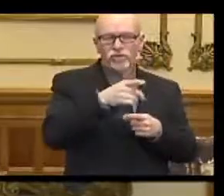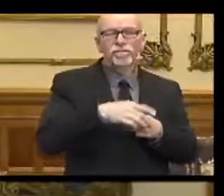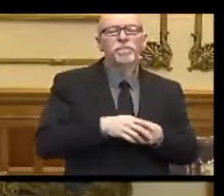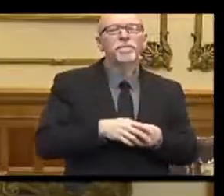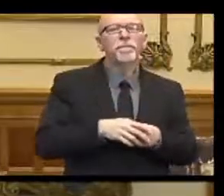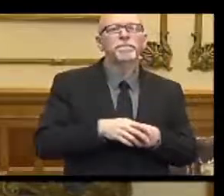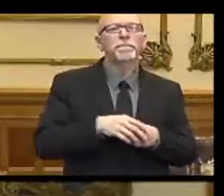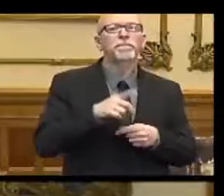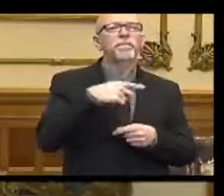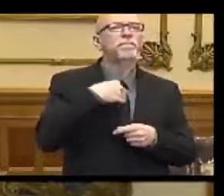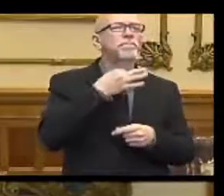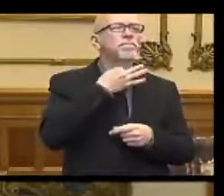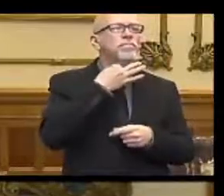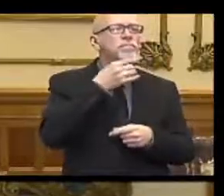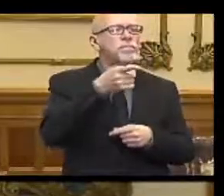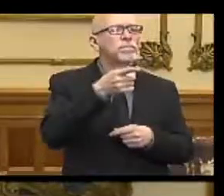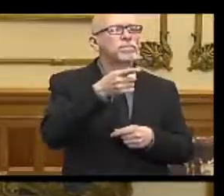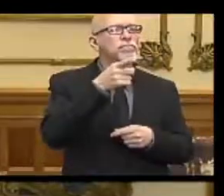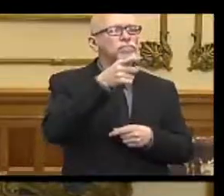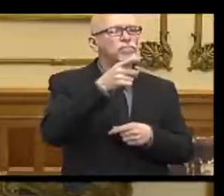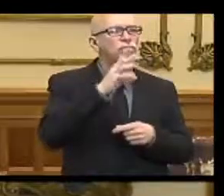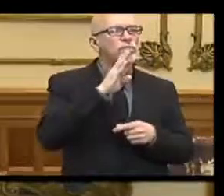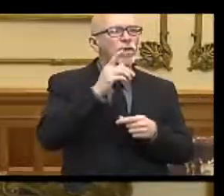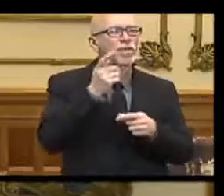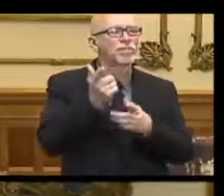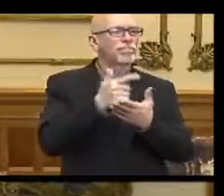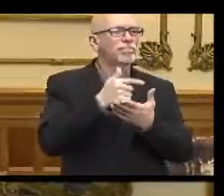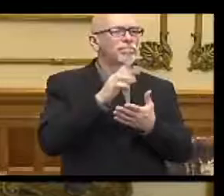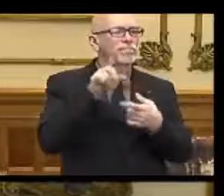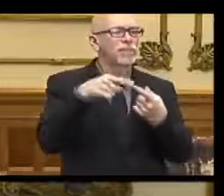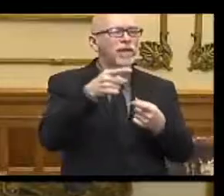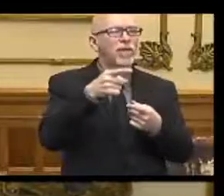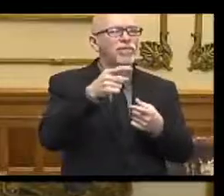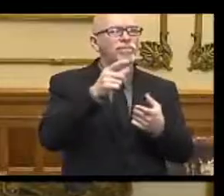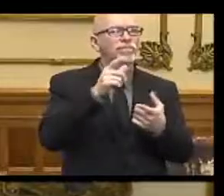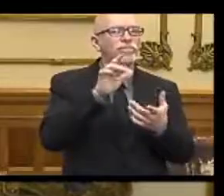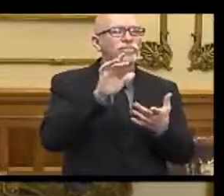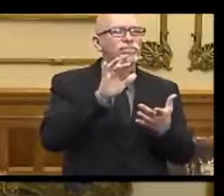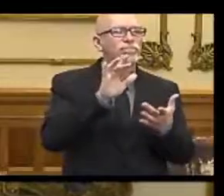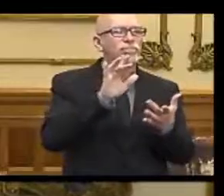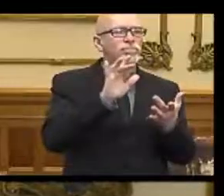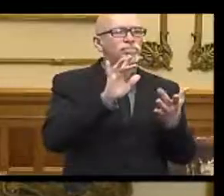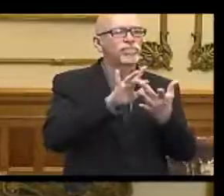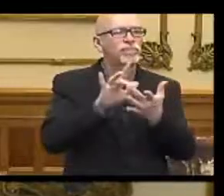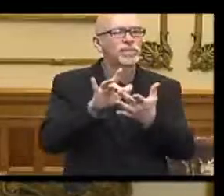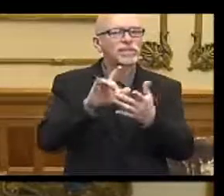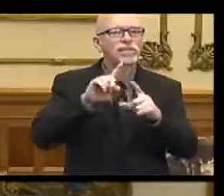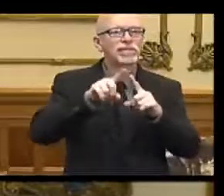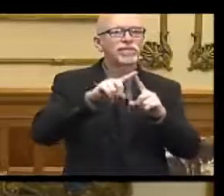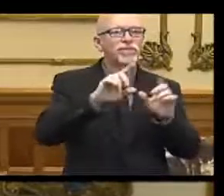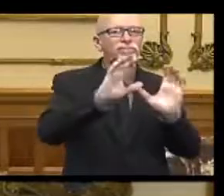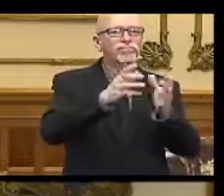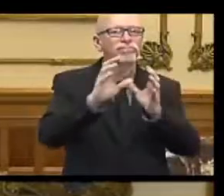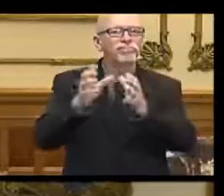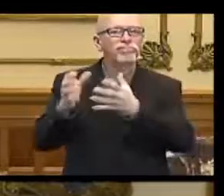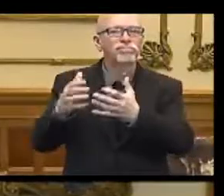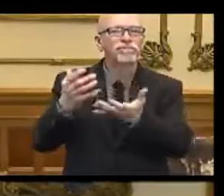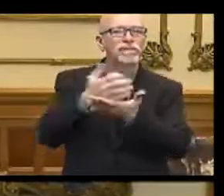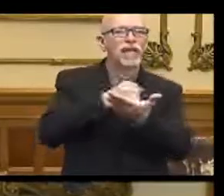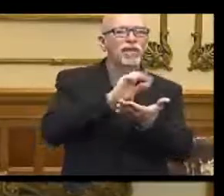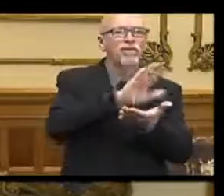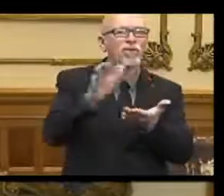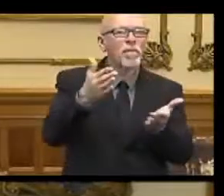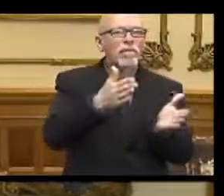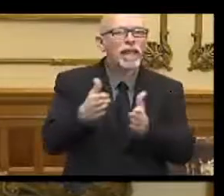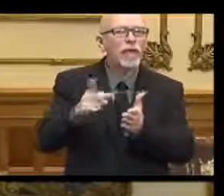I'm curious about, you were talking a little bit about reaching out to individual sectors and gathering their plans